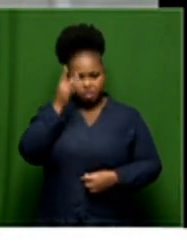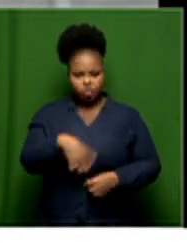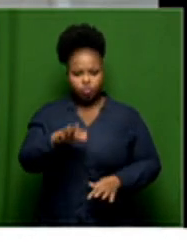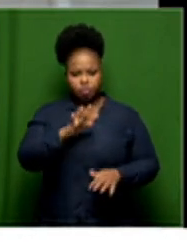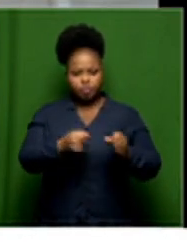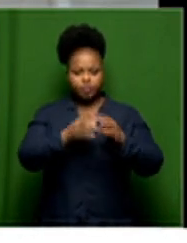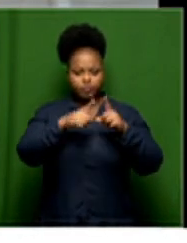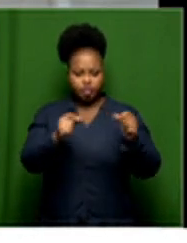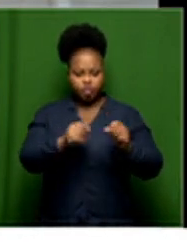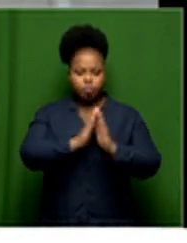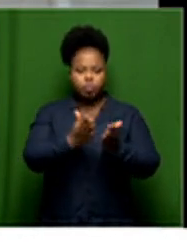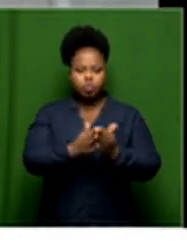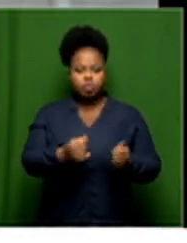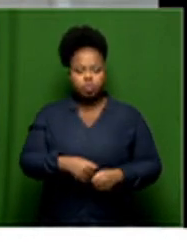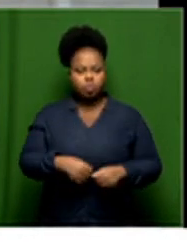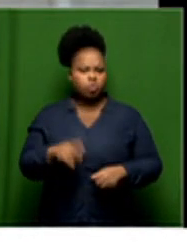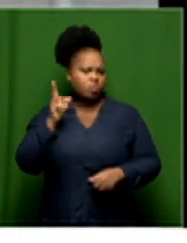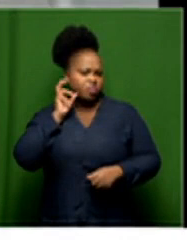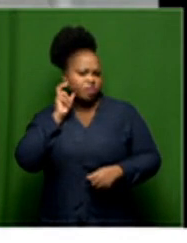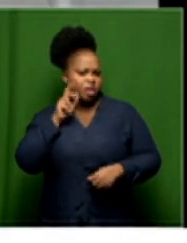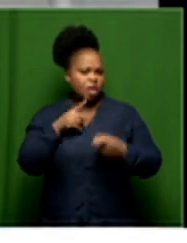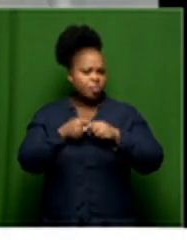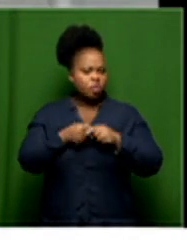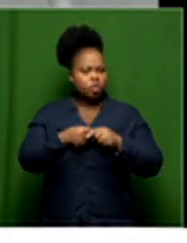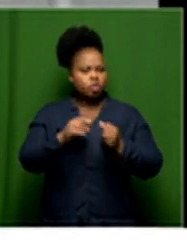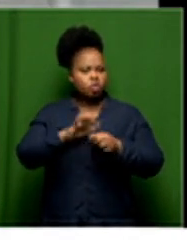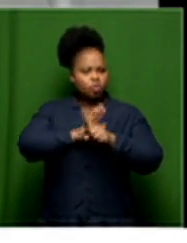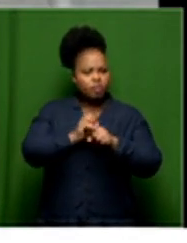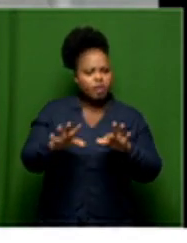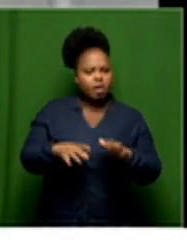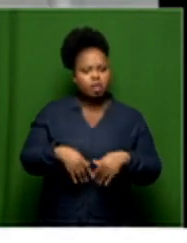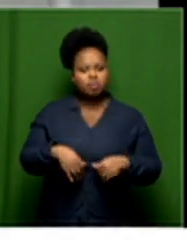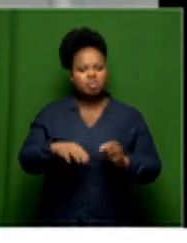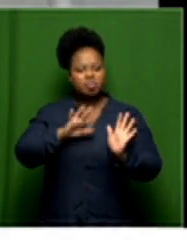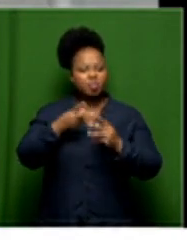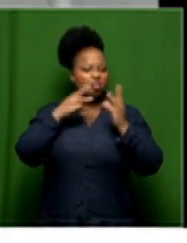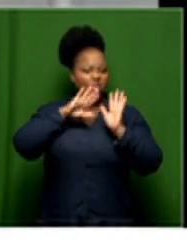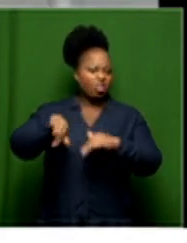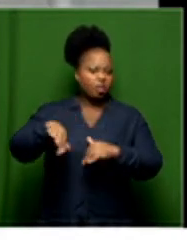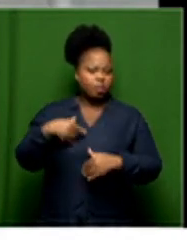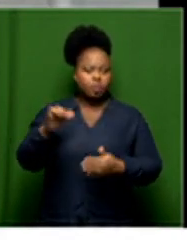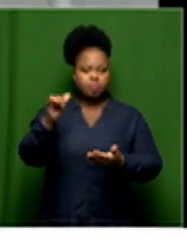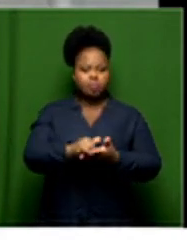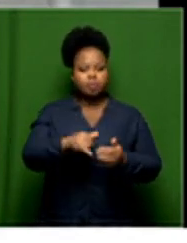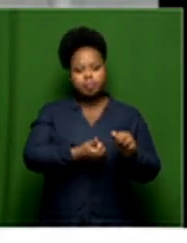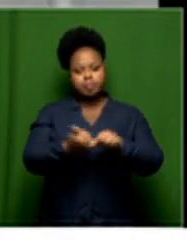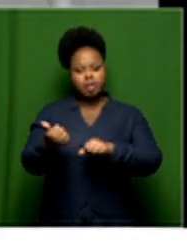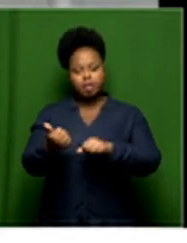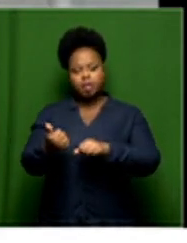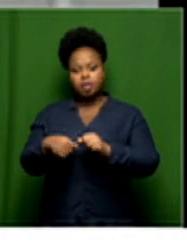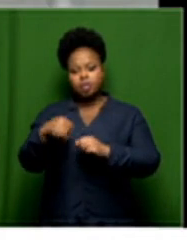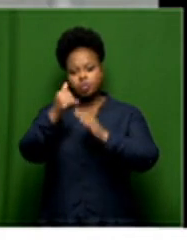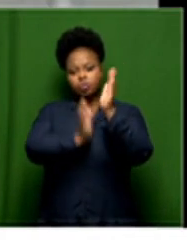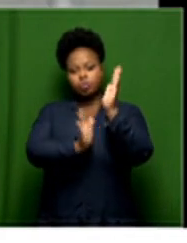up the book. And, there were only whispers of COVID and lockdowns. And everyone sort of brushed it off. And I landed back in Dubai 4